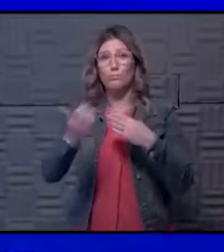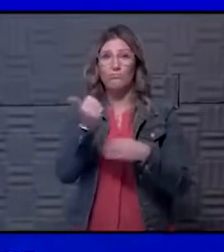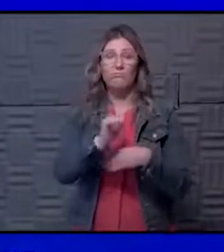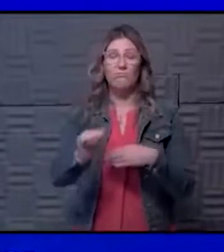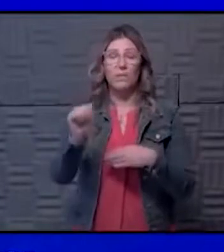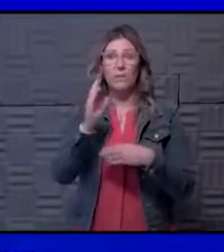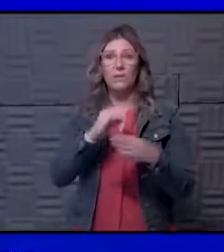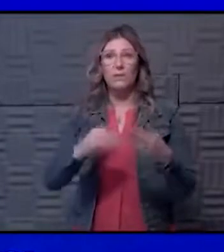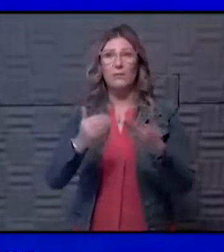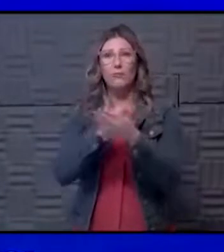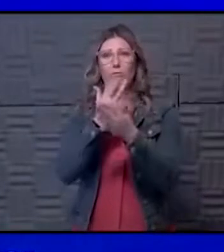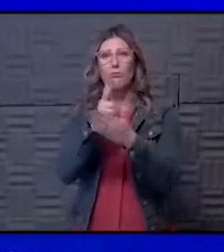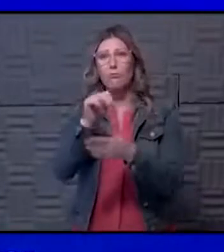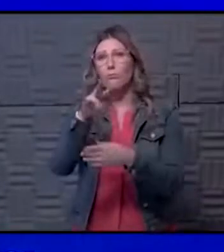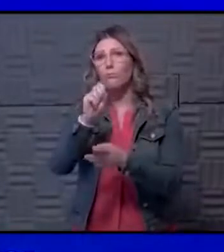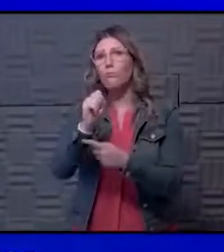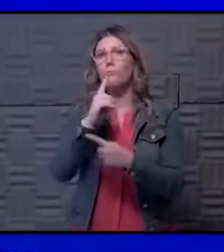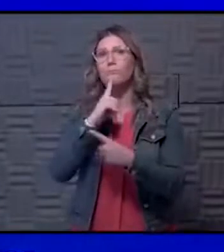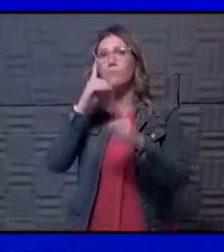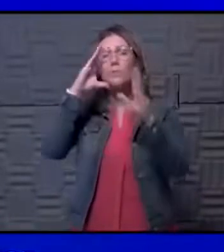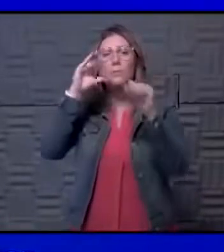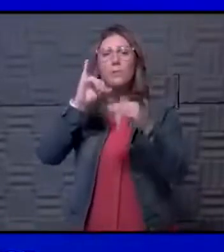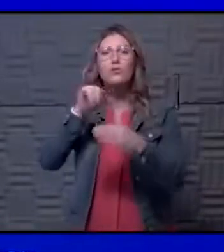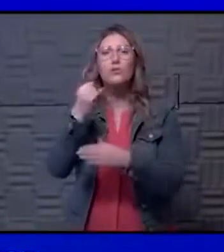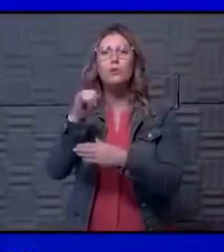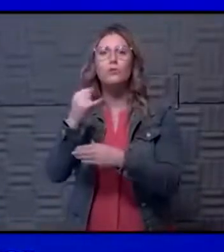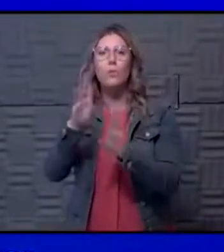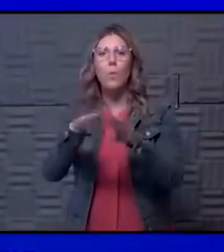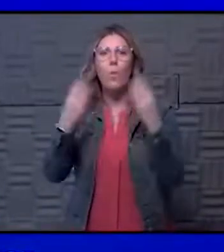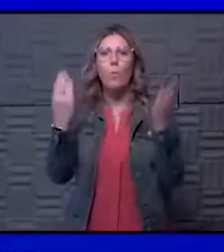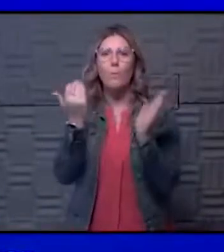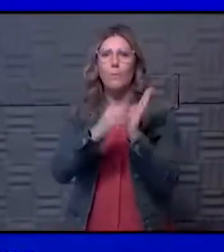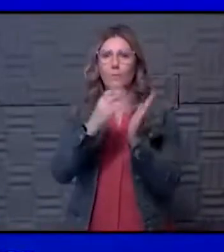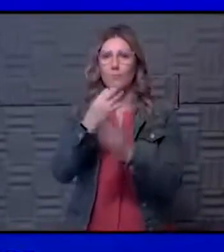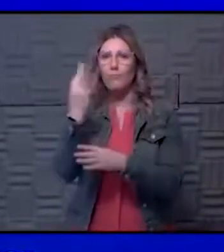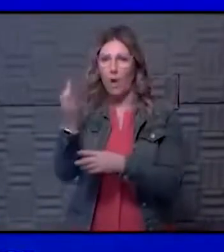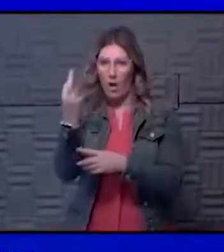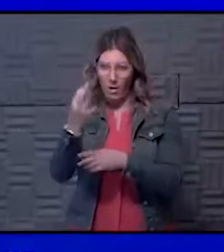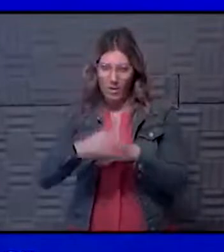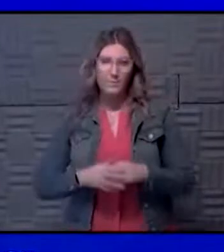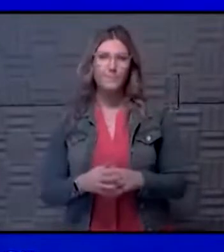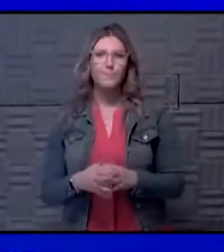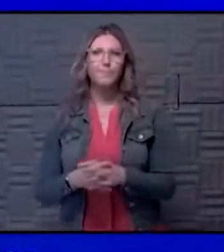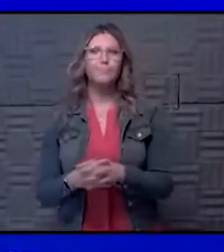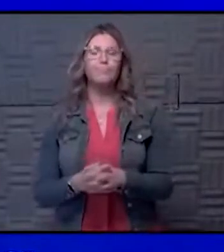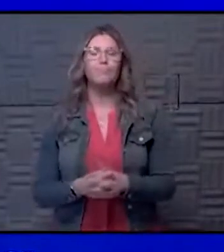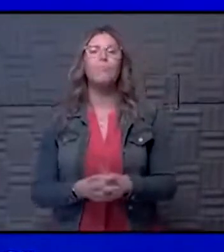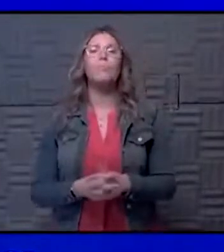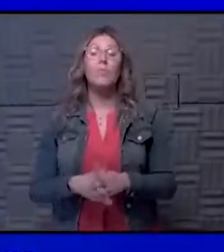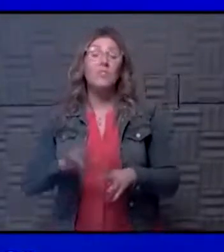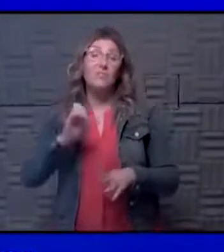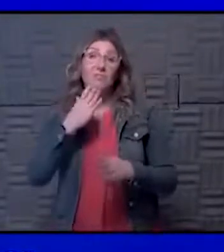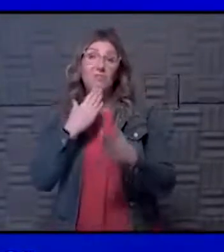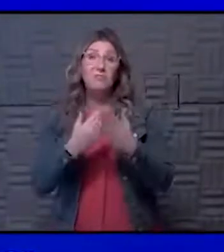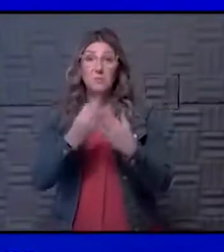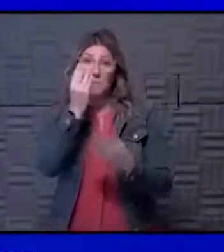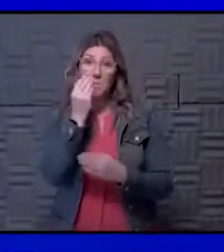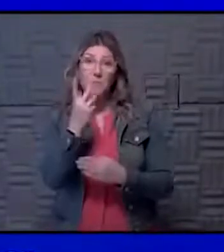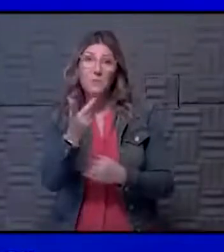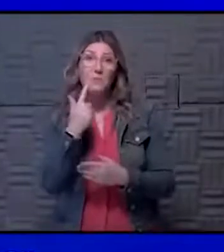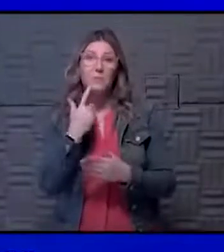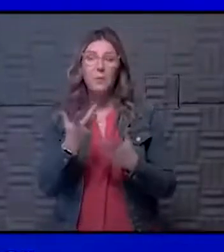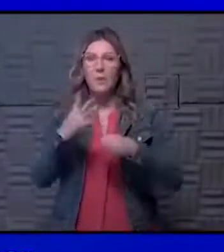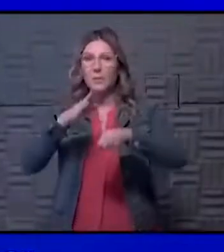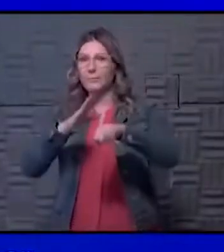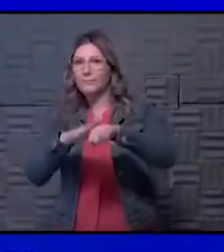news, he expects the J&J vaccine to be reopened again on Friday. Mm-hmm. And I think that's likely good news. Yeah. It can carry some